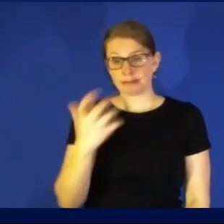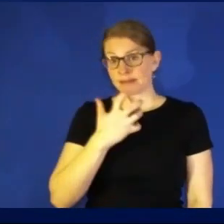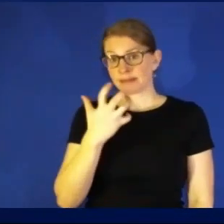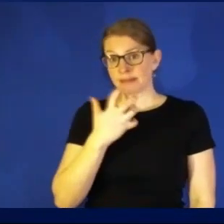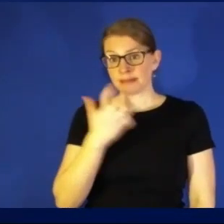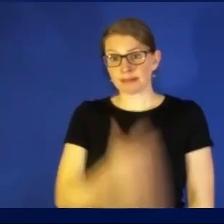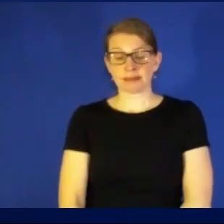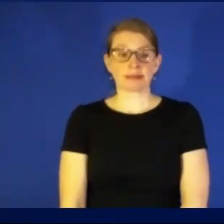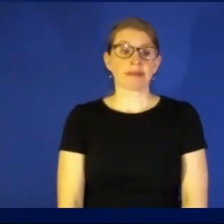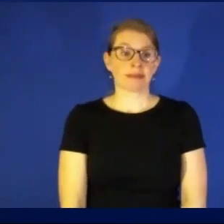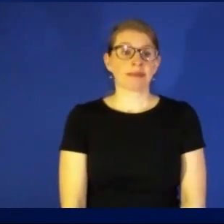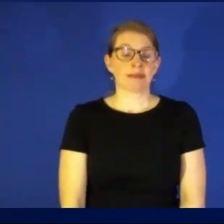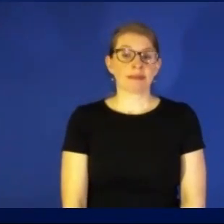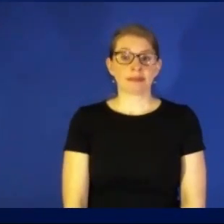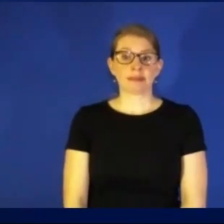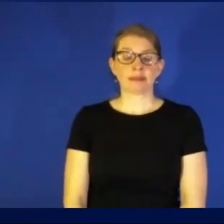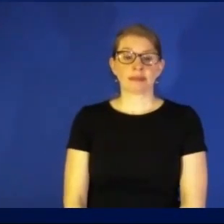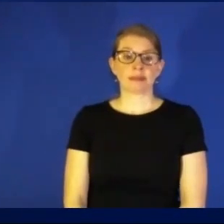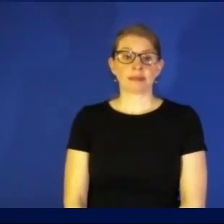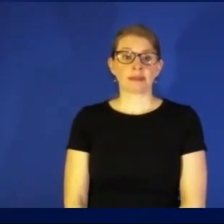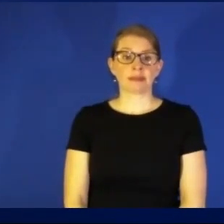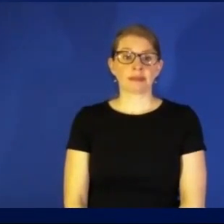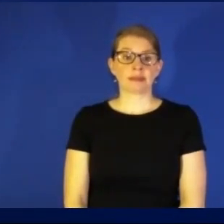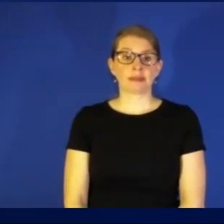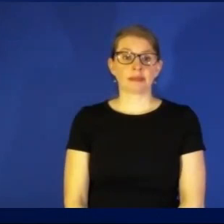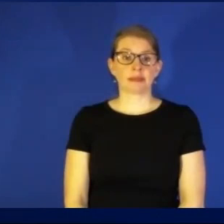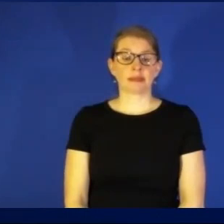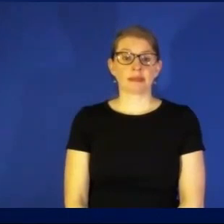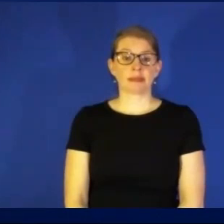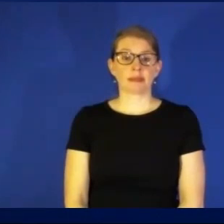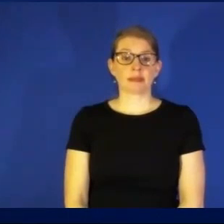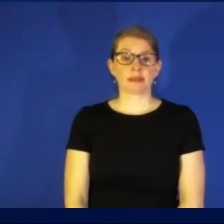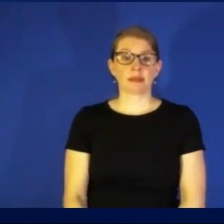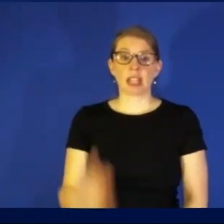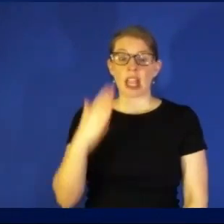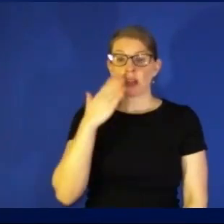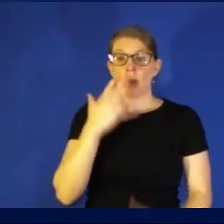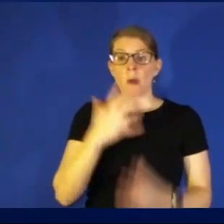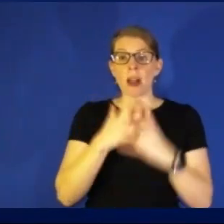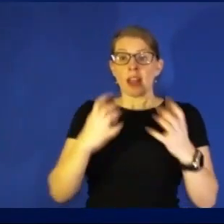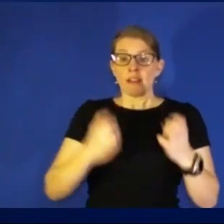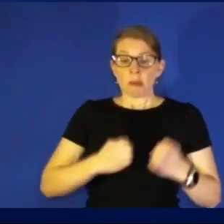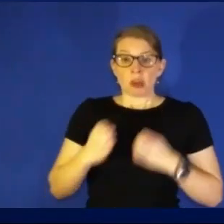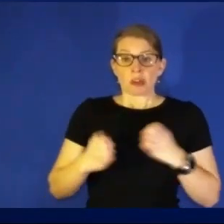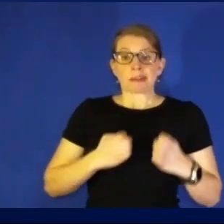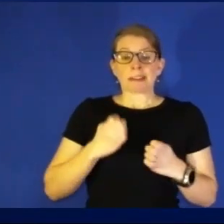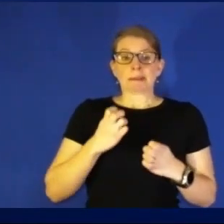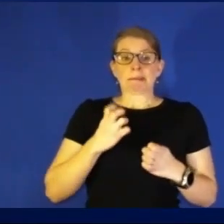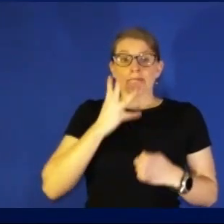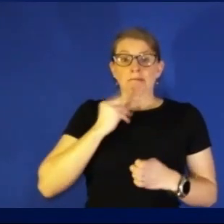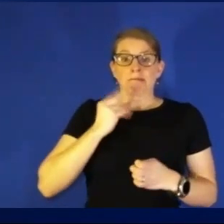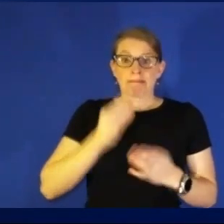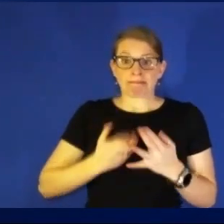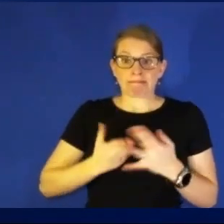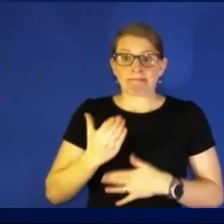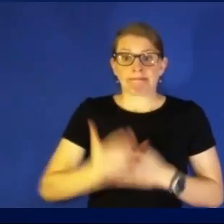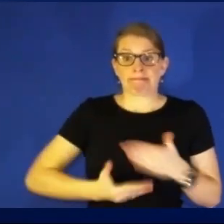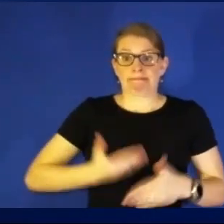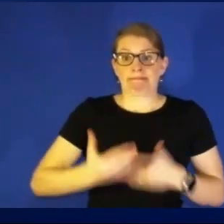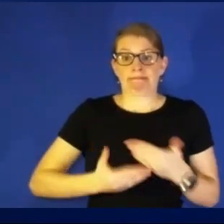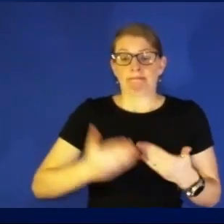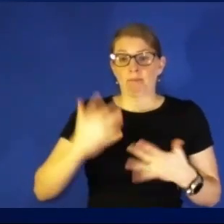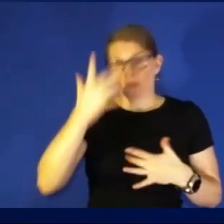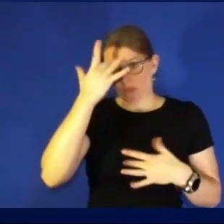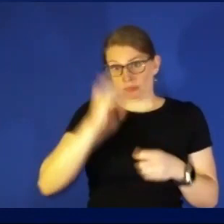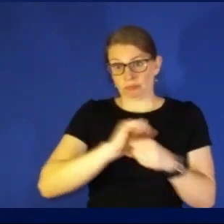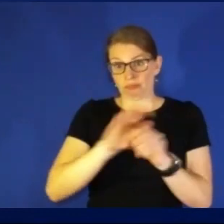really great question. I know we've all had a lot of emotions as we've gone through this, and that it's very, it